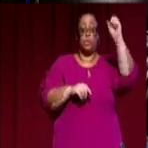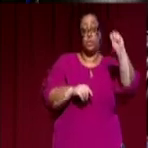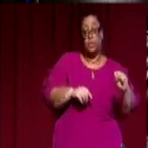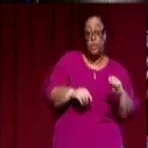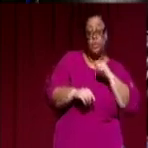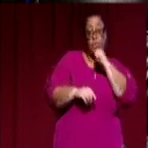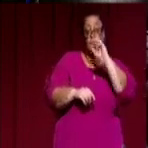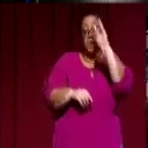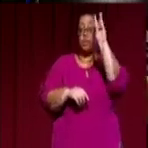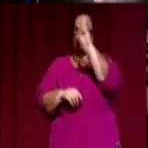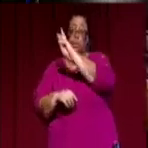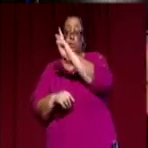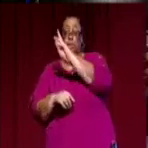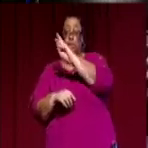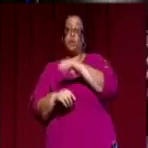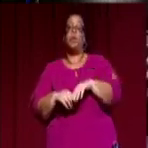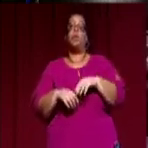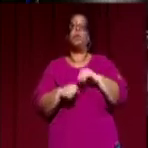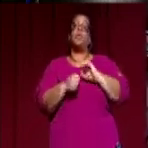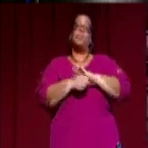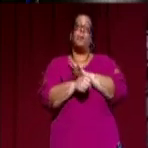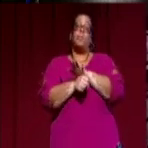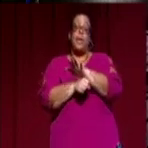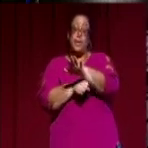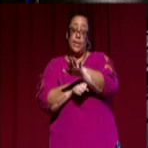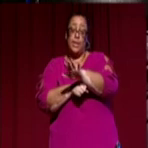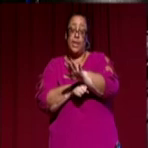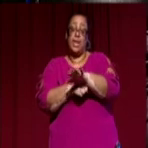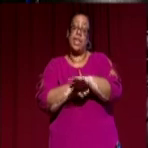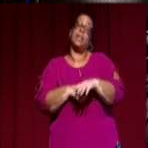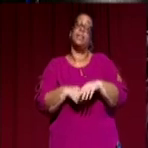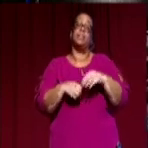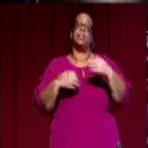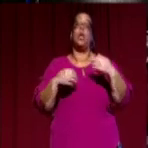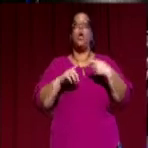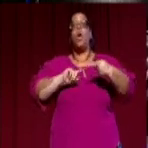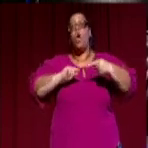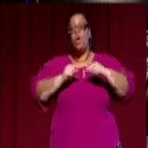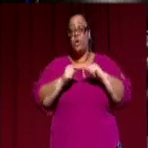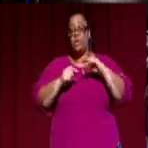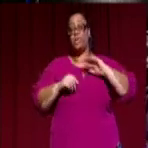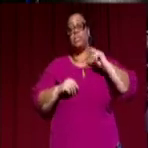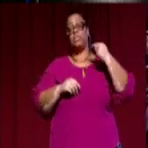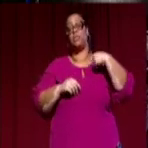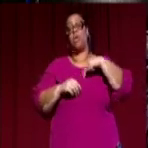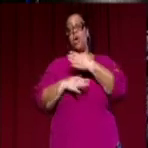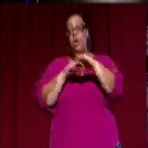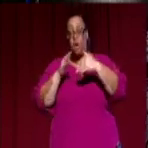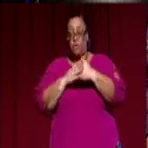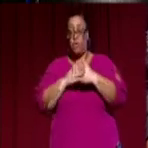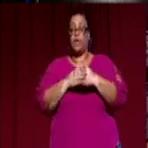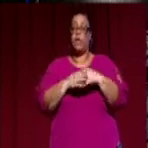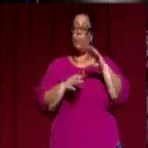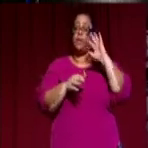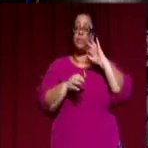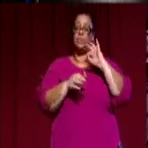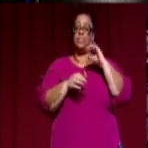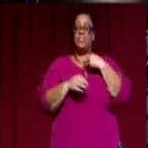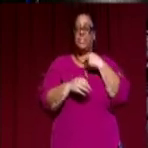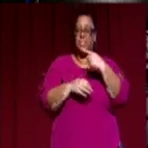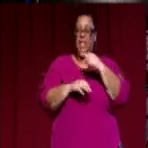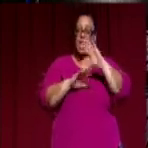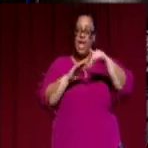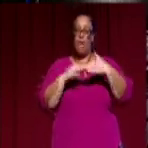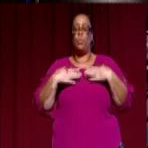Side. The virus came, and this pandemic is affecting us all. And I want to find out and figure out how we can heal